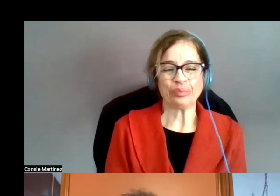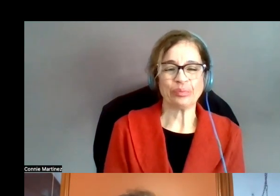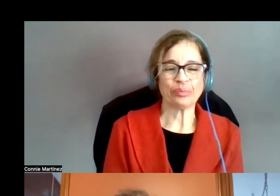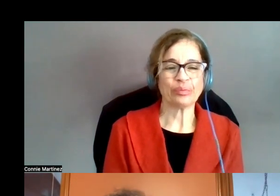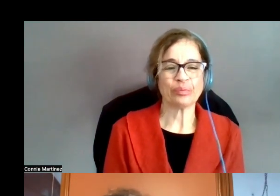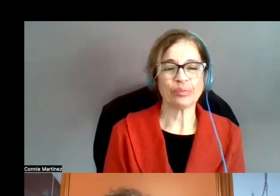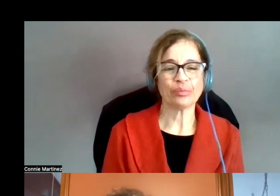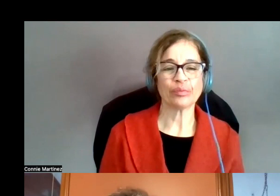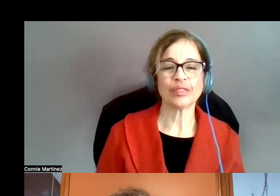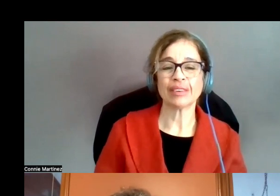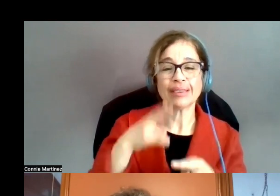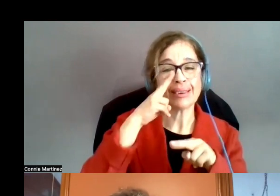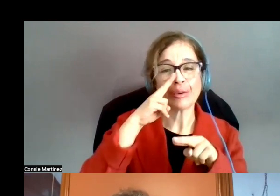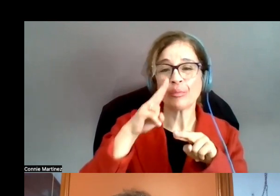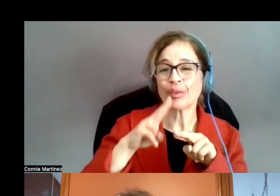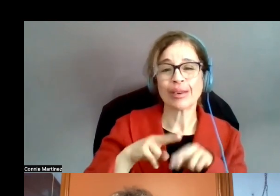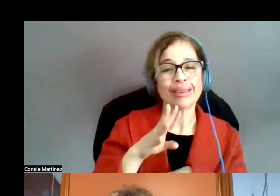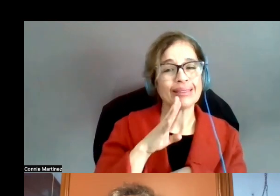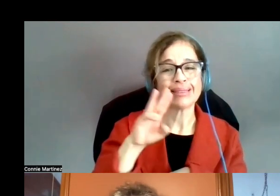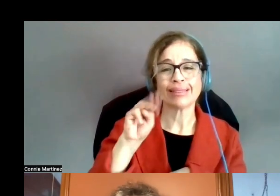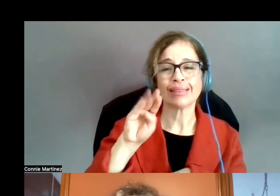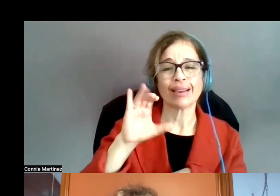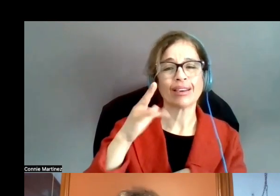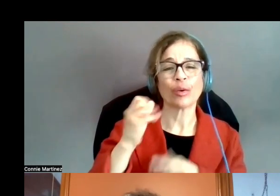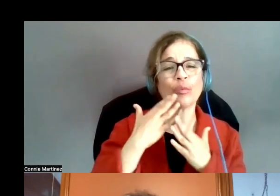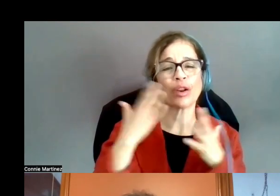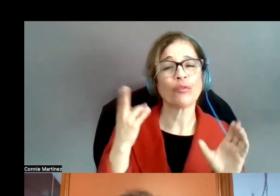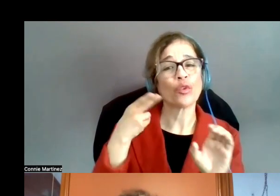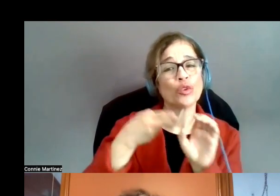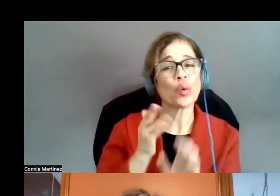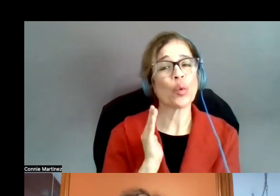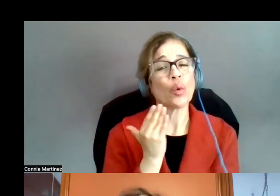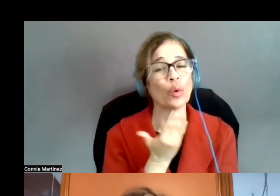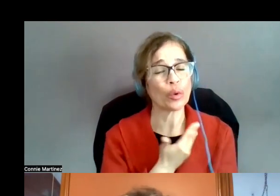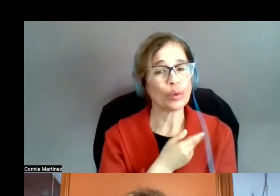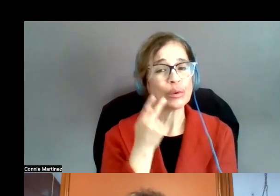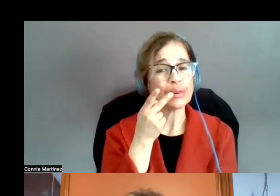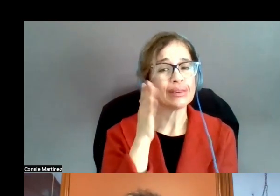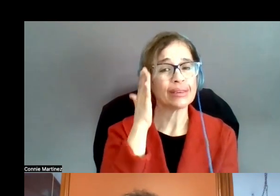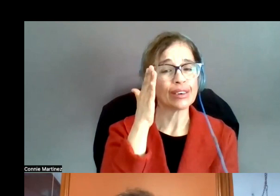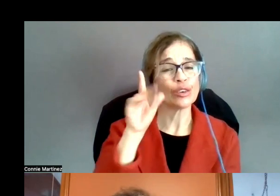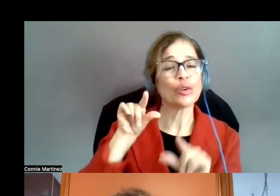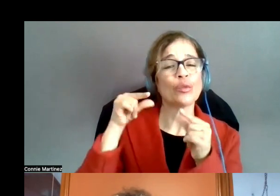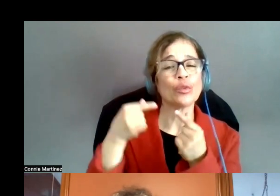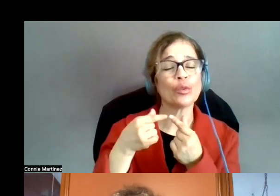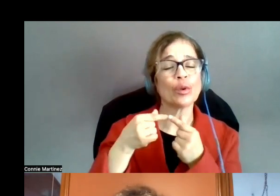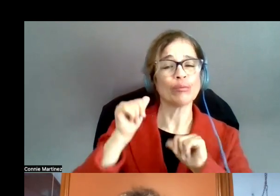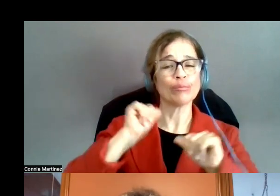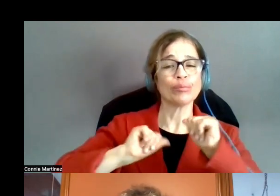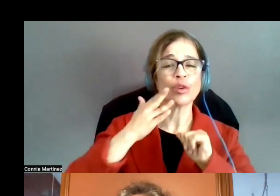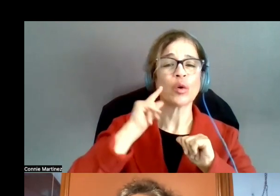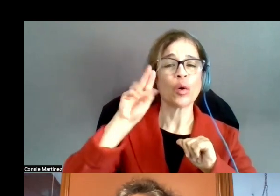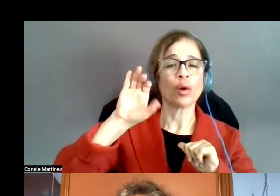So it's been fun, and it's been great talking with you, Marcus. Thank you so much for joining us. And we look forward to you and your Grooversity's performance on our